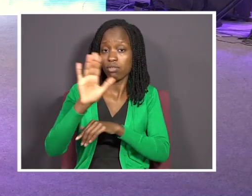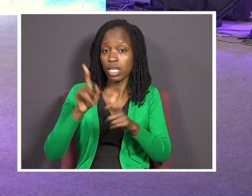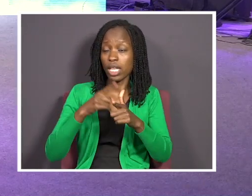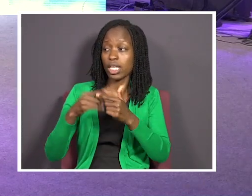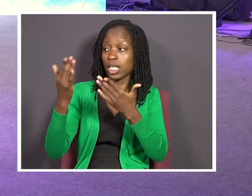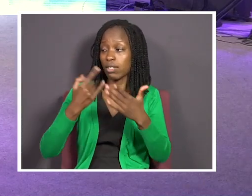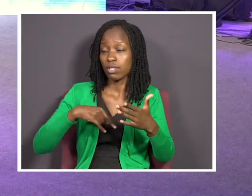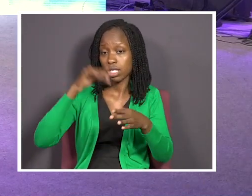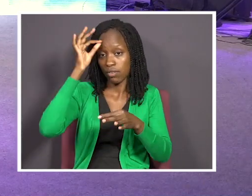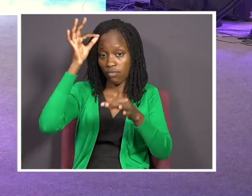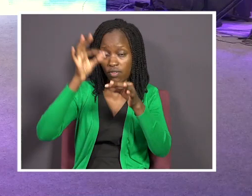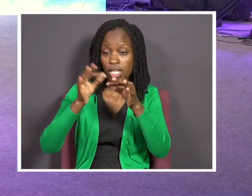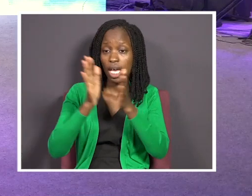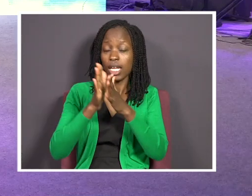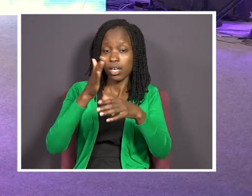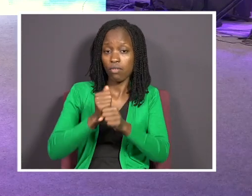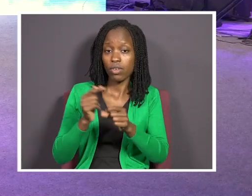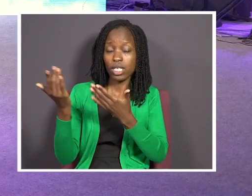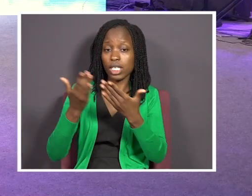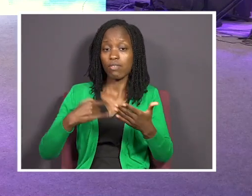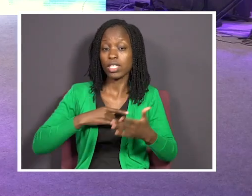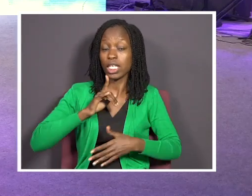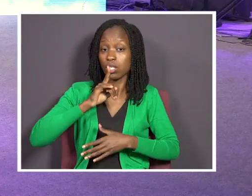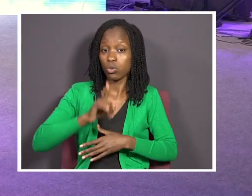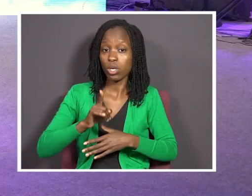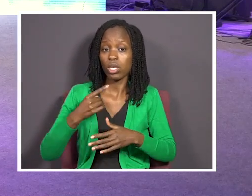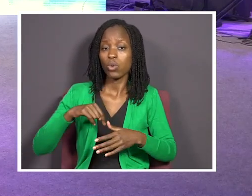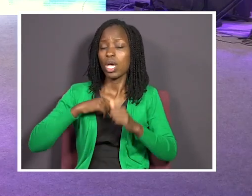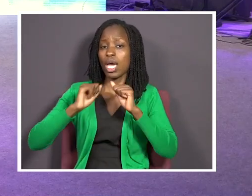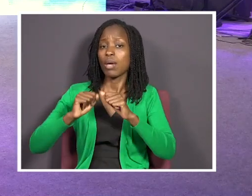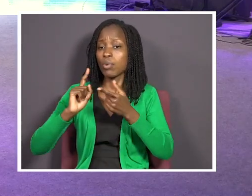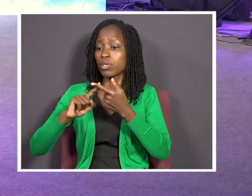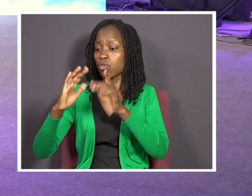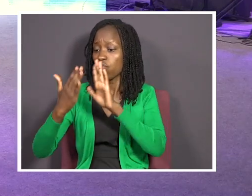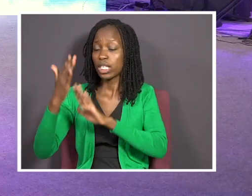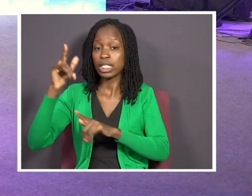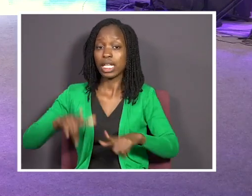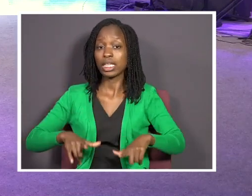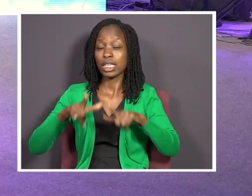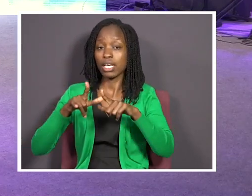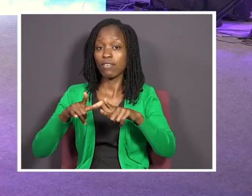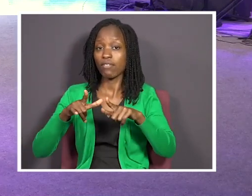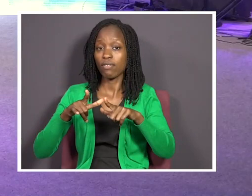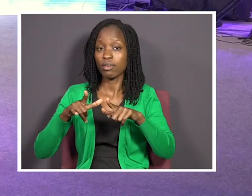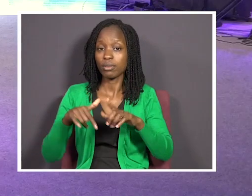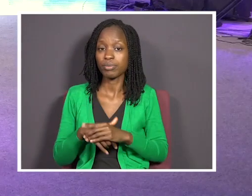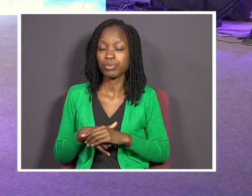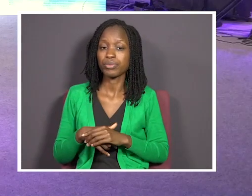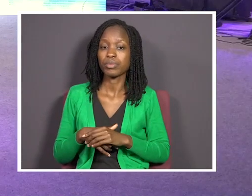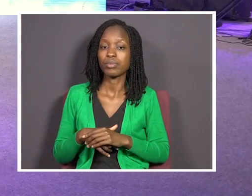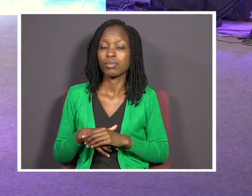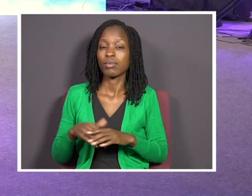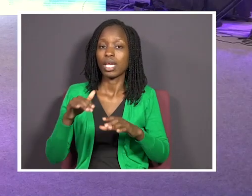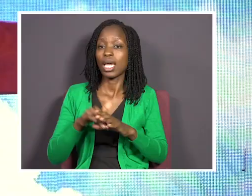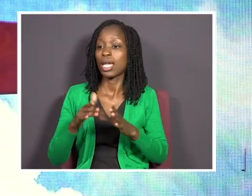us faith. It gives us confidence. It gives us assurance. We are able to face life in a, you know, in a